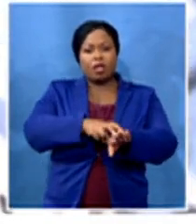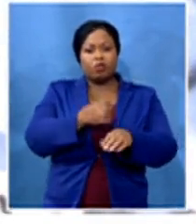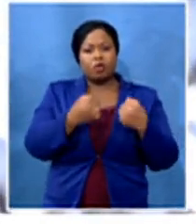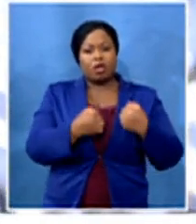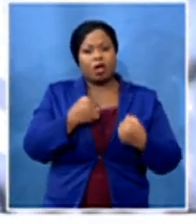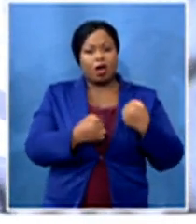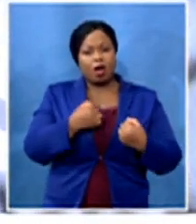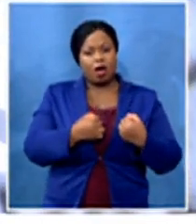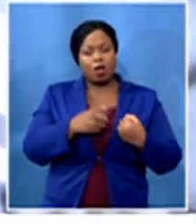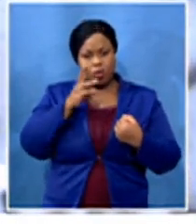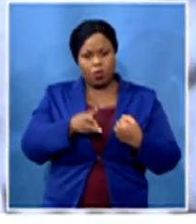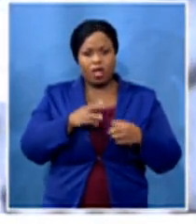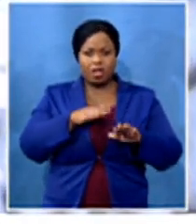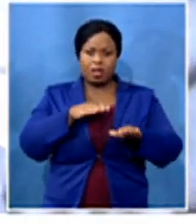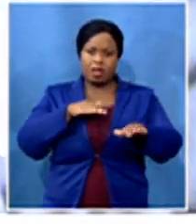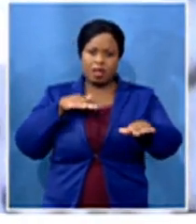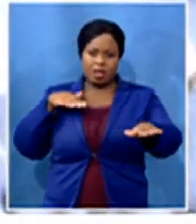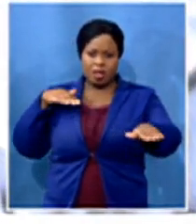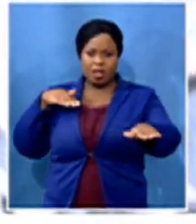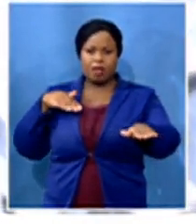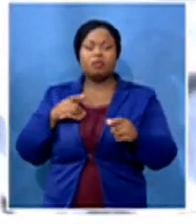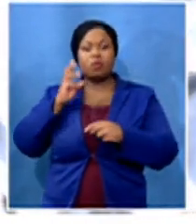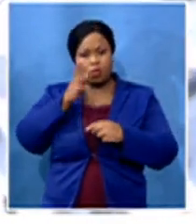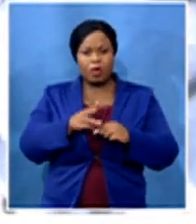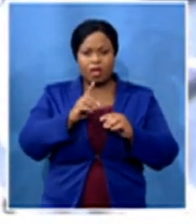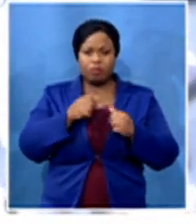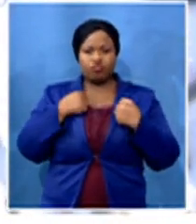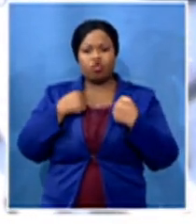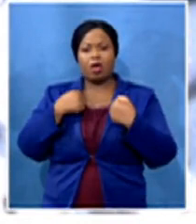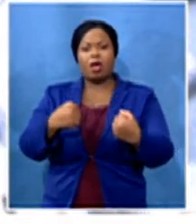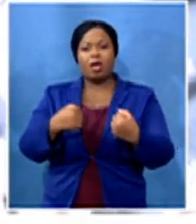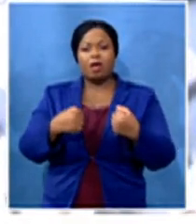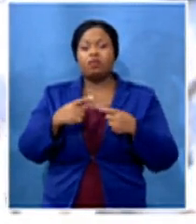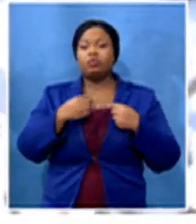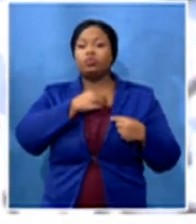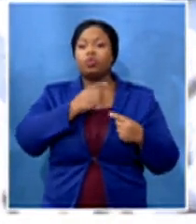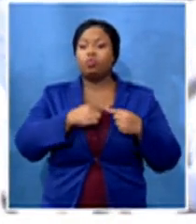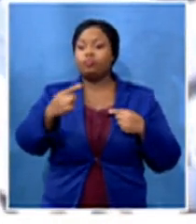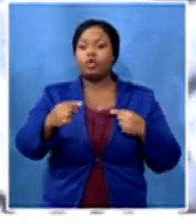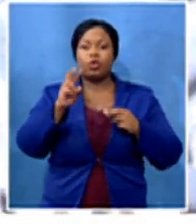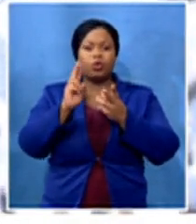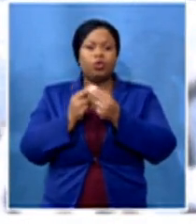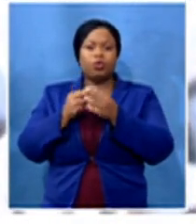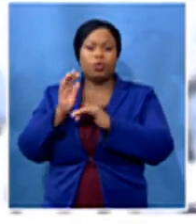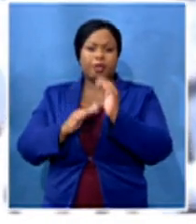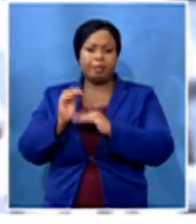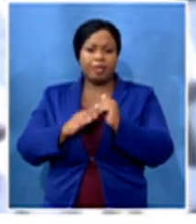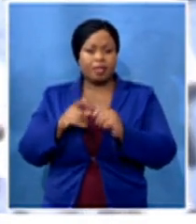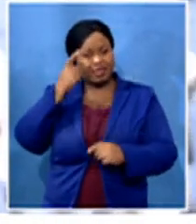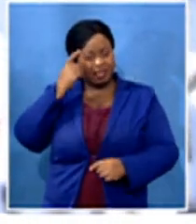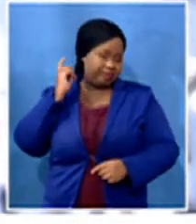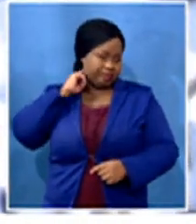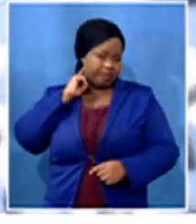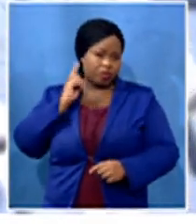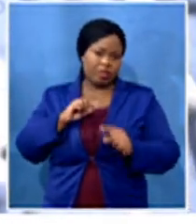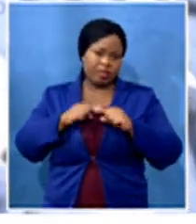onto a convoy all the way to the union buildings. And this is obviously supposed to also take into account the